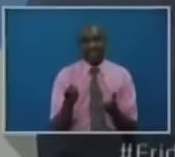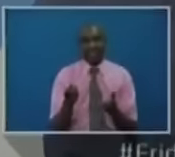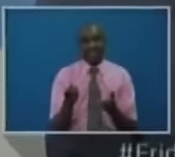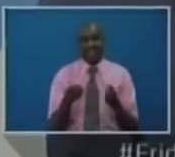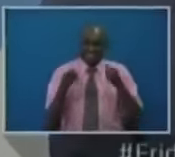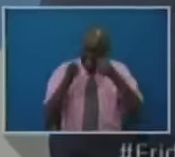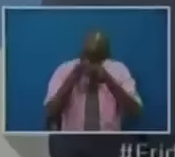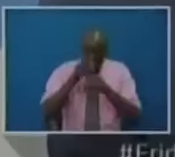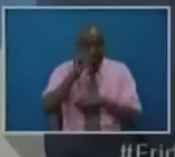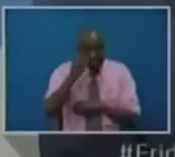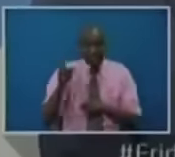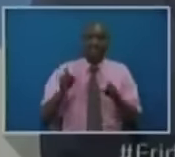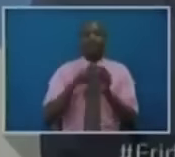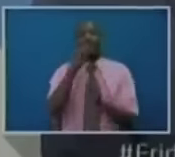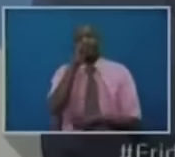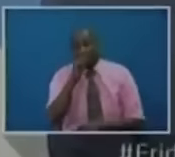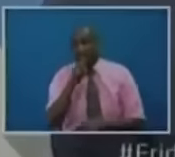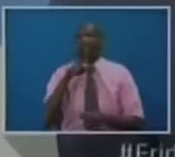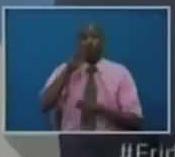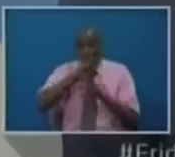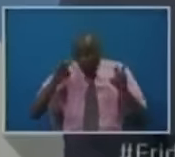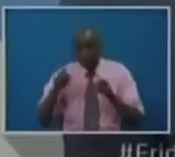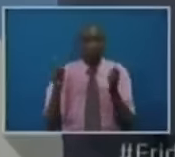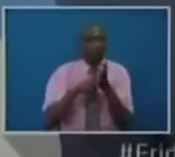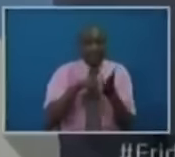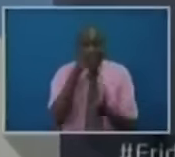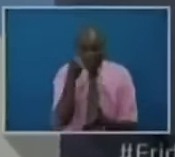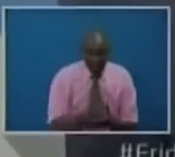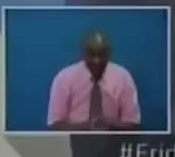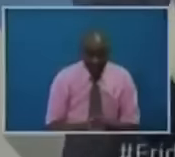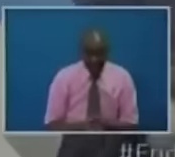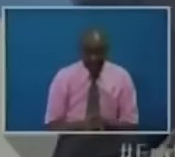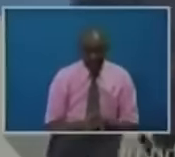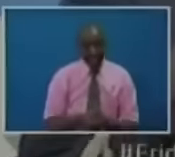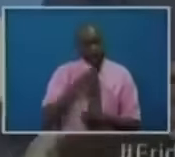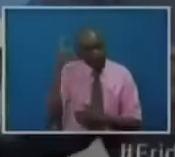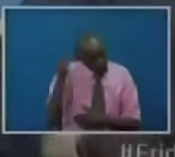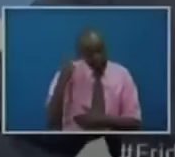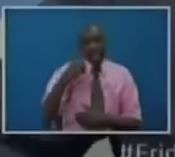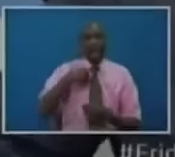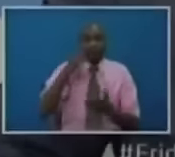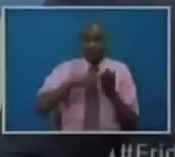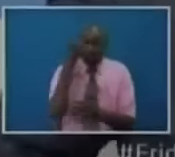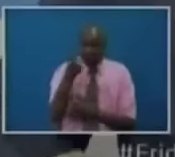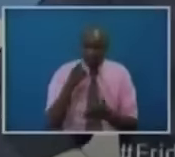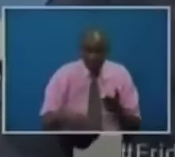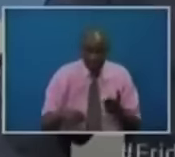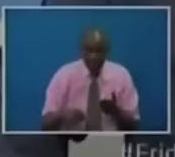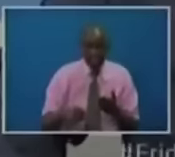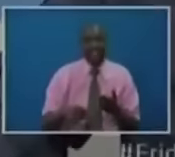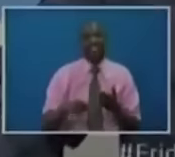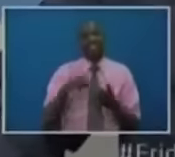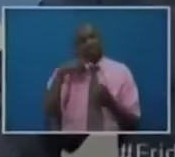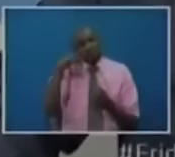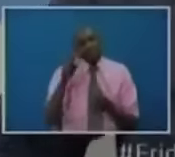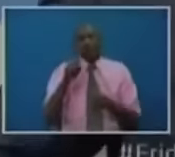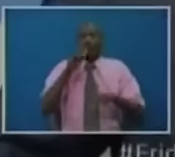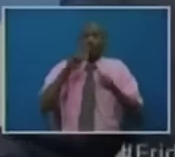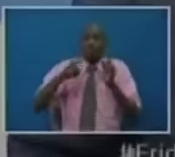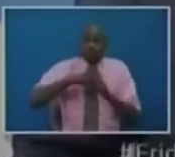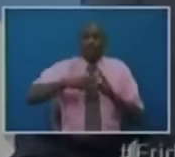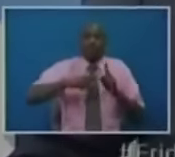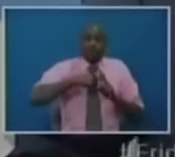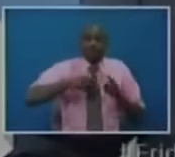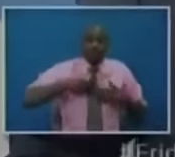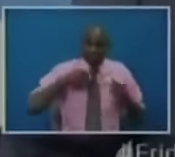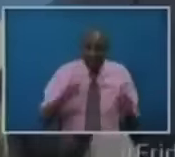There are, mm-hmm, people following you. Mm-hmm. Looking for a mistake. And the only thing they have in them, nothing good can come out of their pockets, is only a